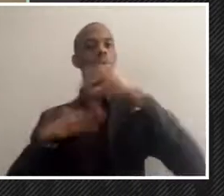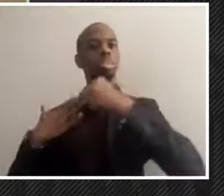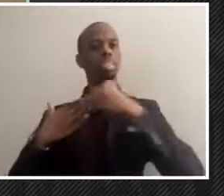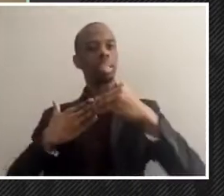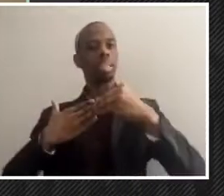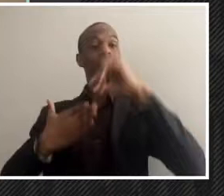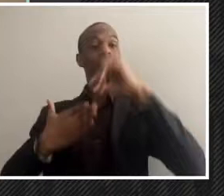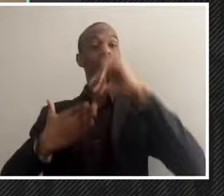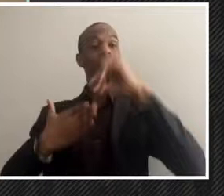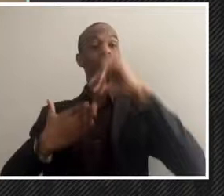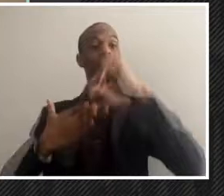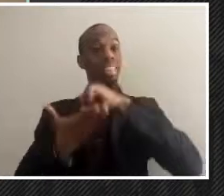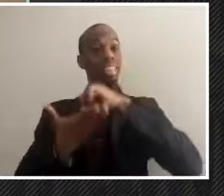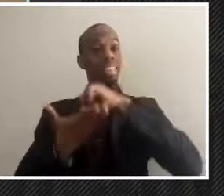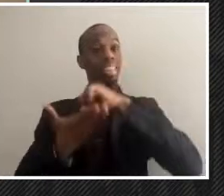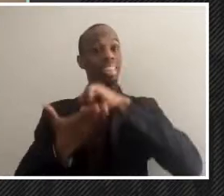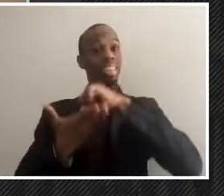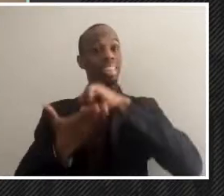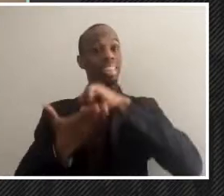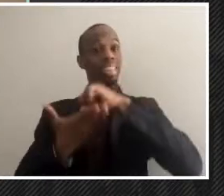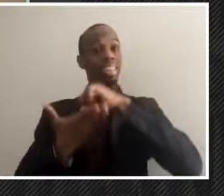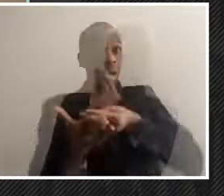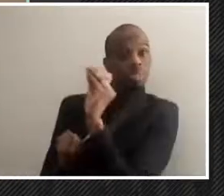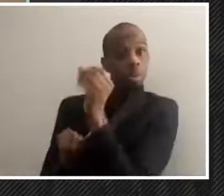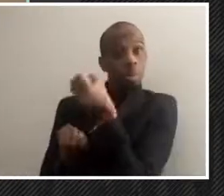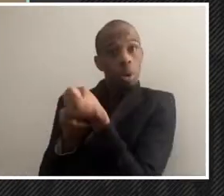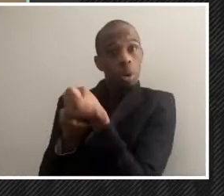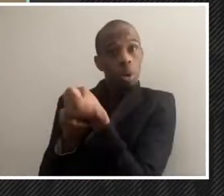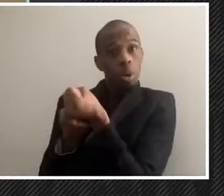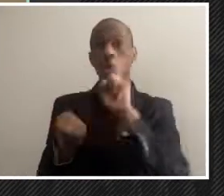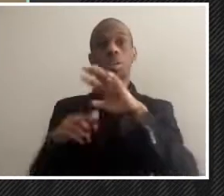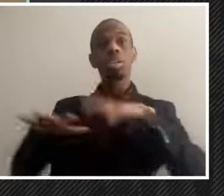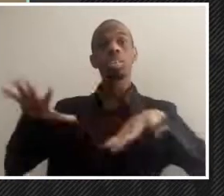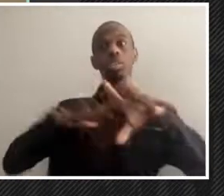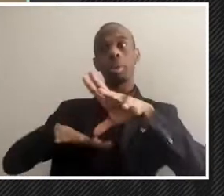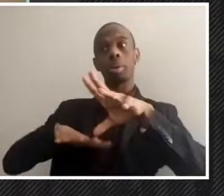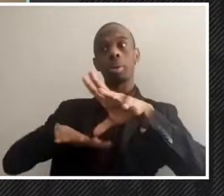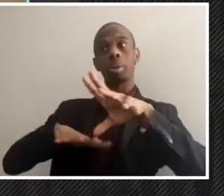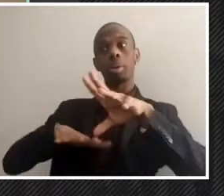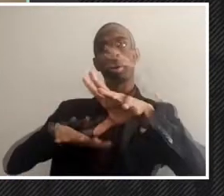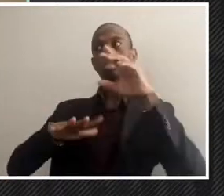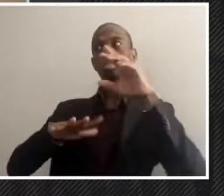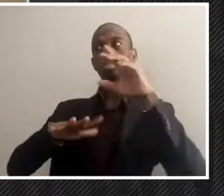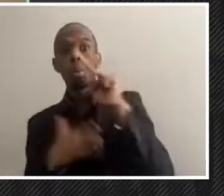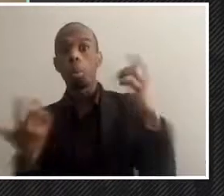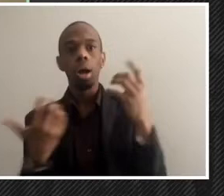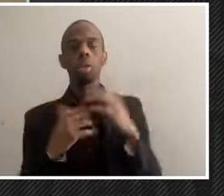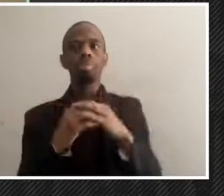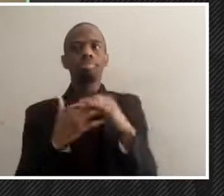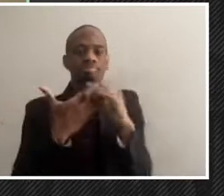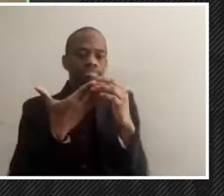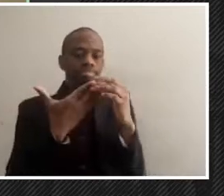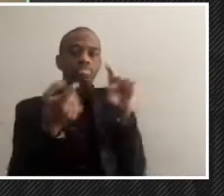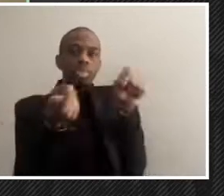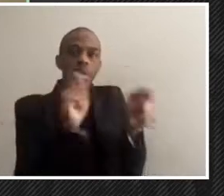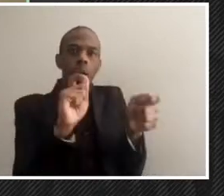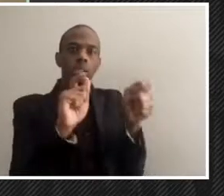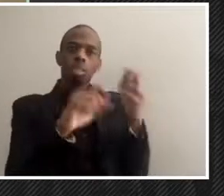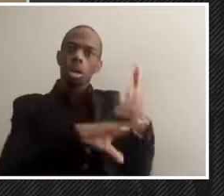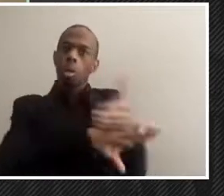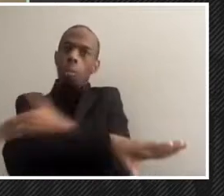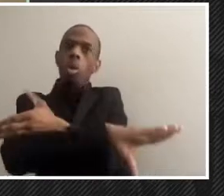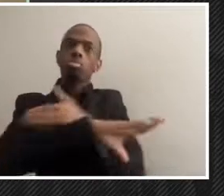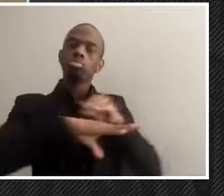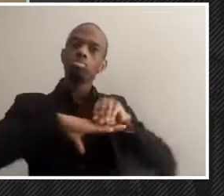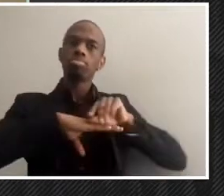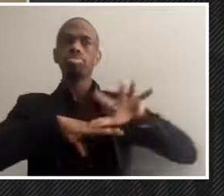this space where it can actually make an improvement in people's lives. And I think, like, ultimately, they're tired of playing the game of politics. You know,